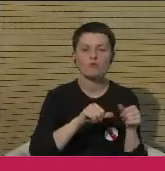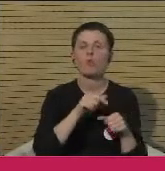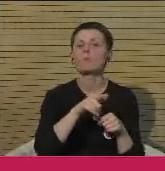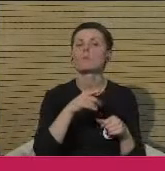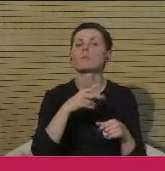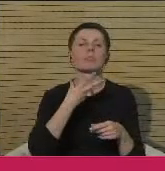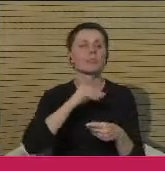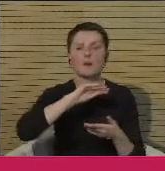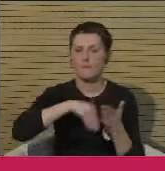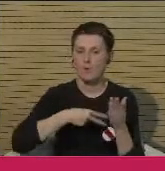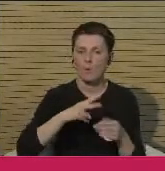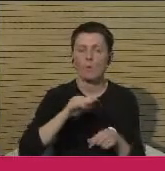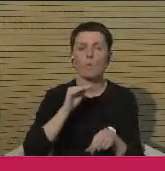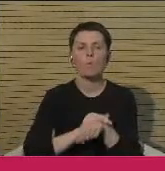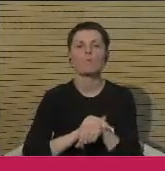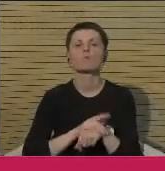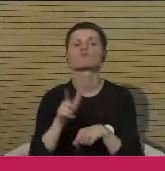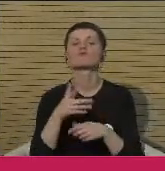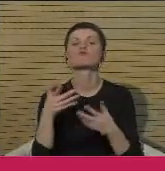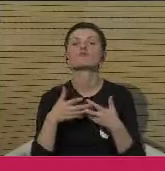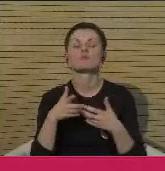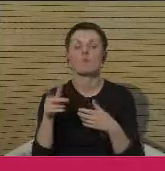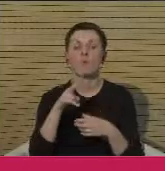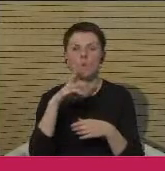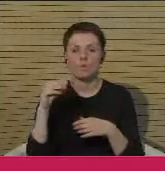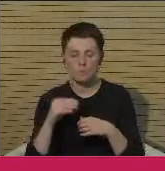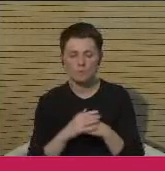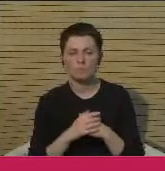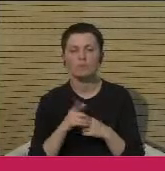In 2013-14, lack of